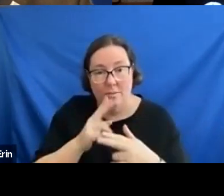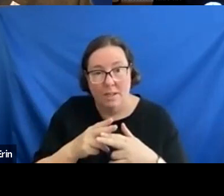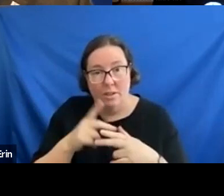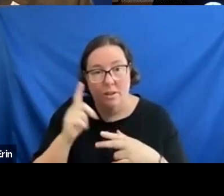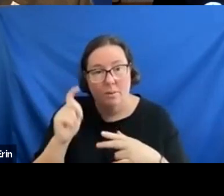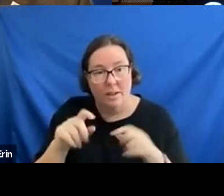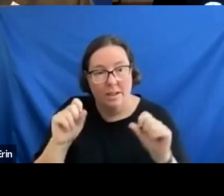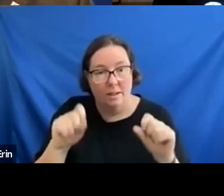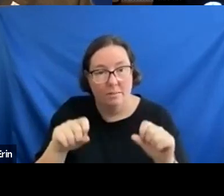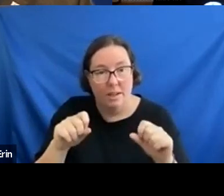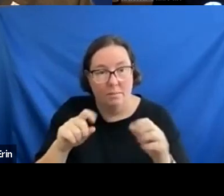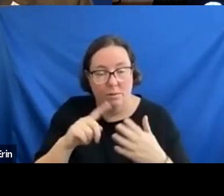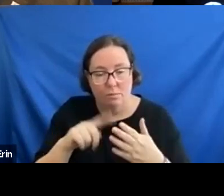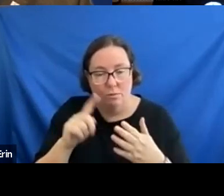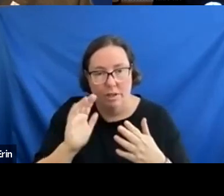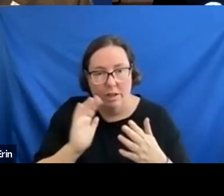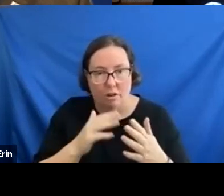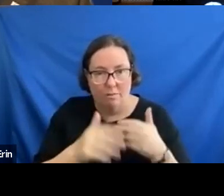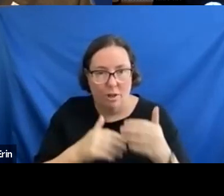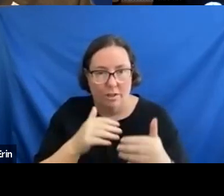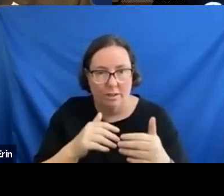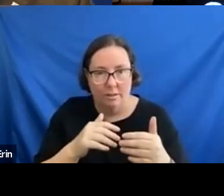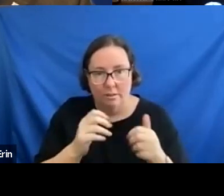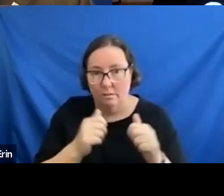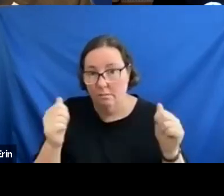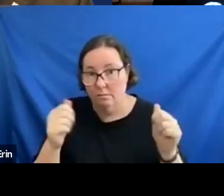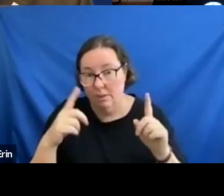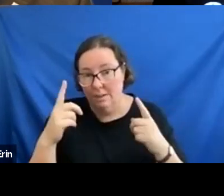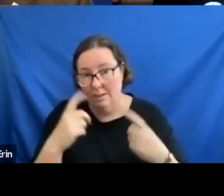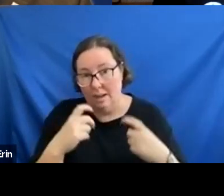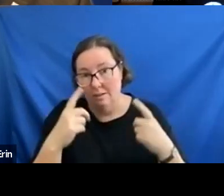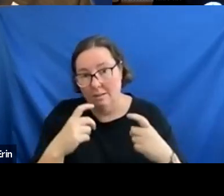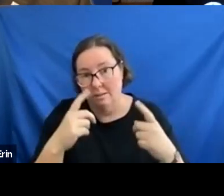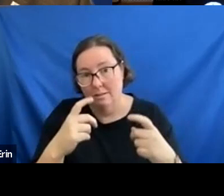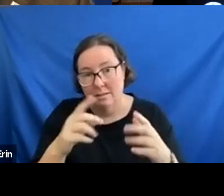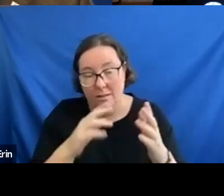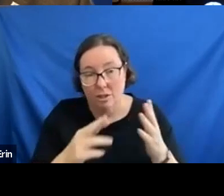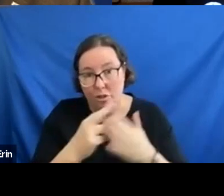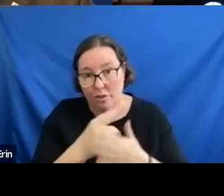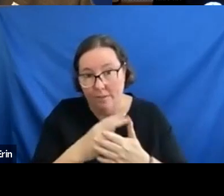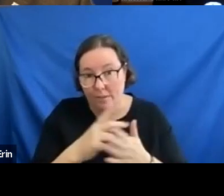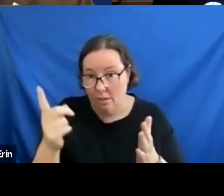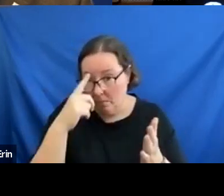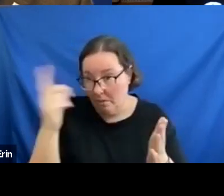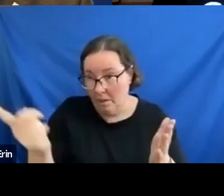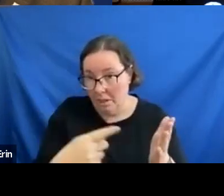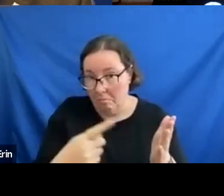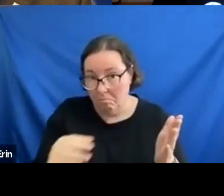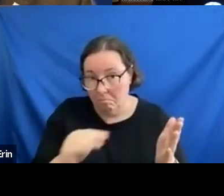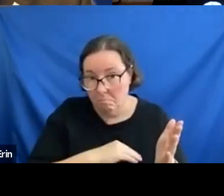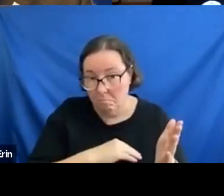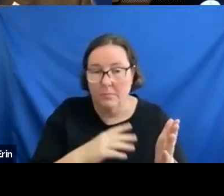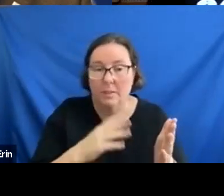to be able to check that process. We need to be able to subject it to periodic review. And that's not only